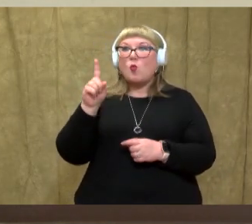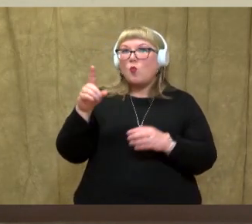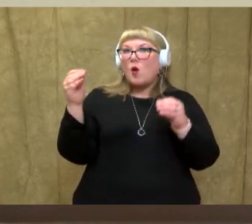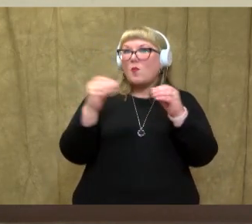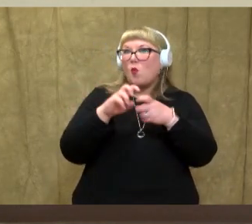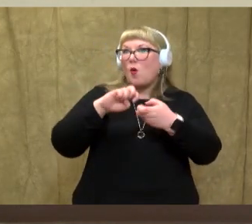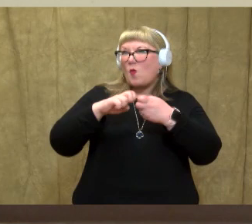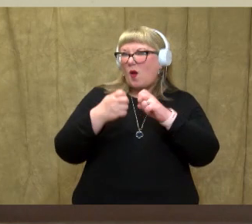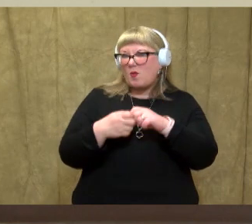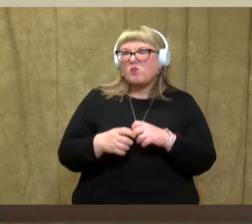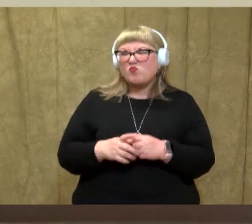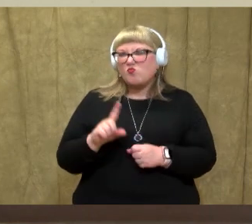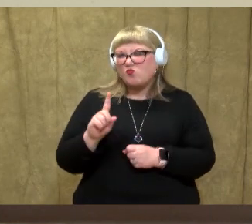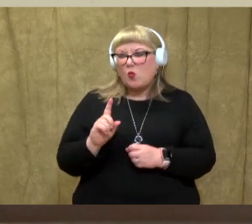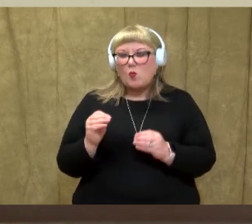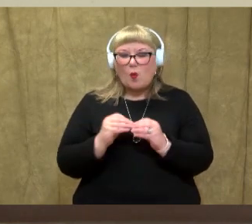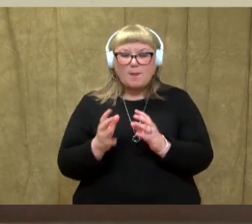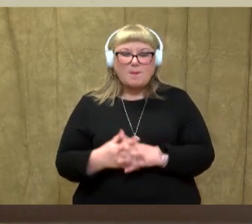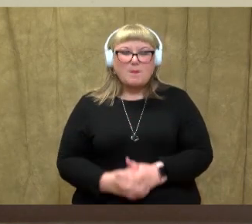finish up for the day.